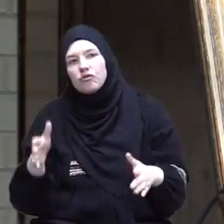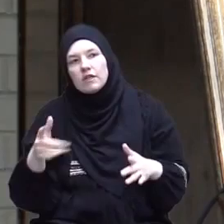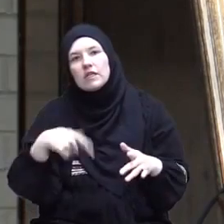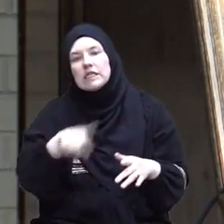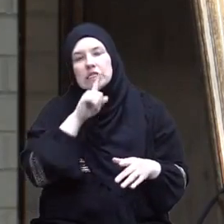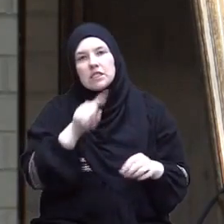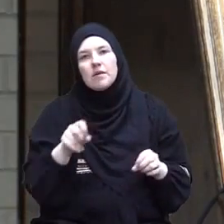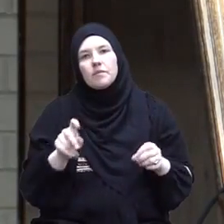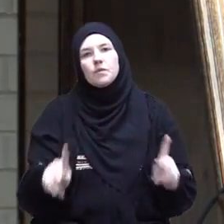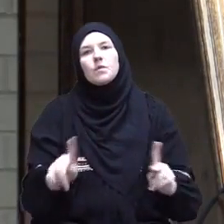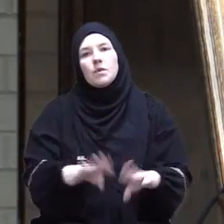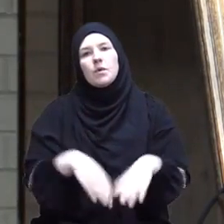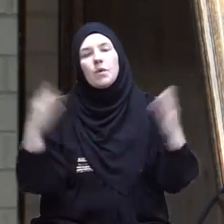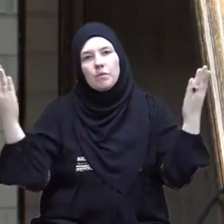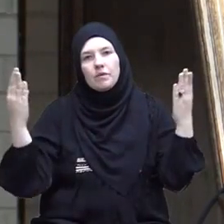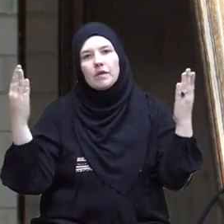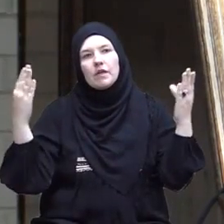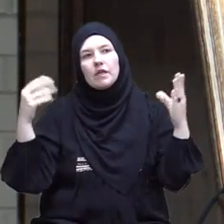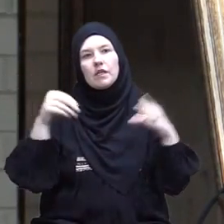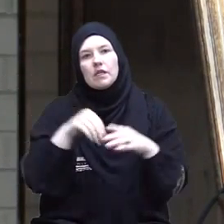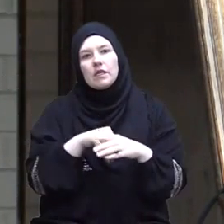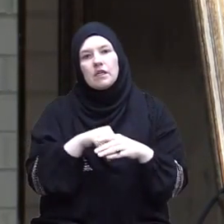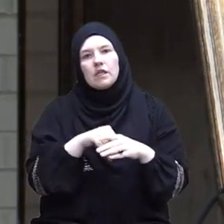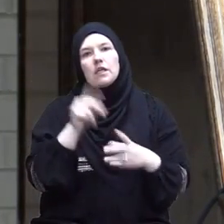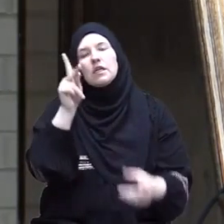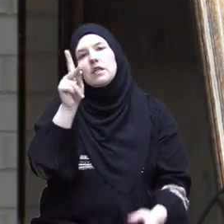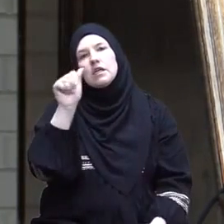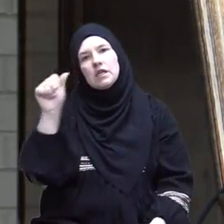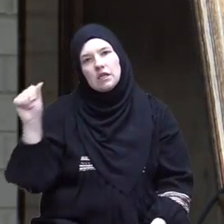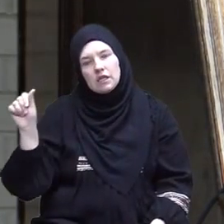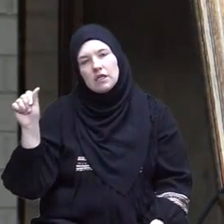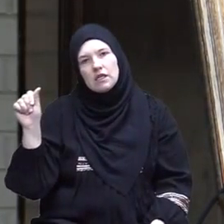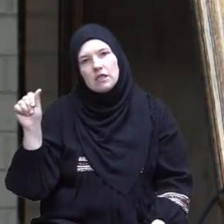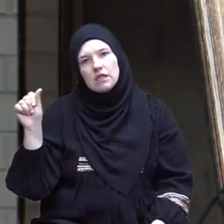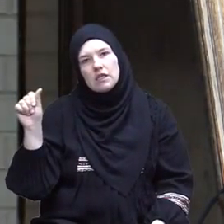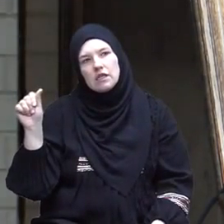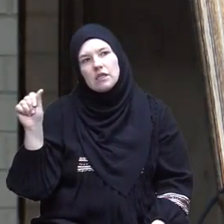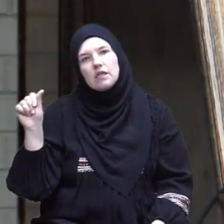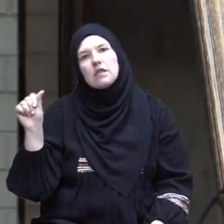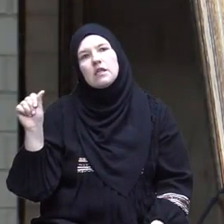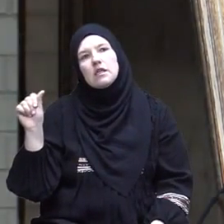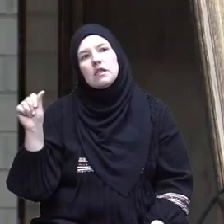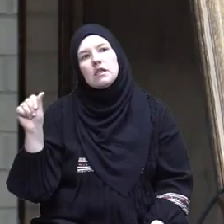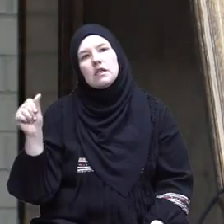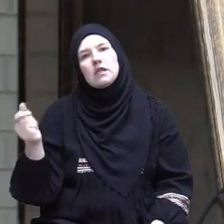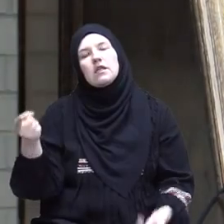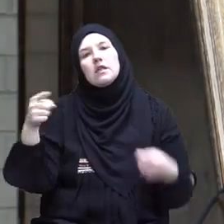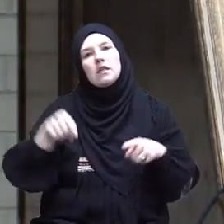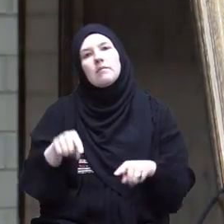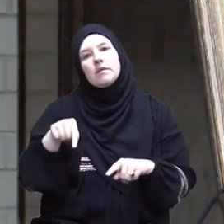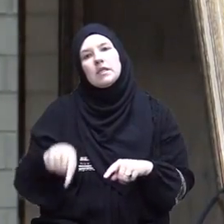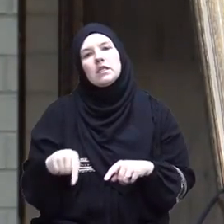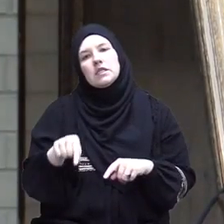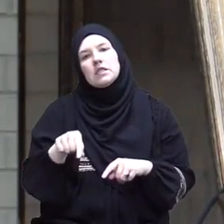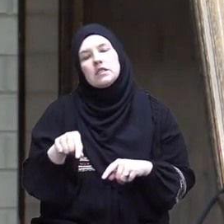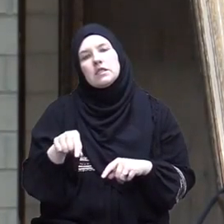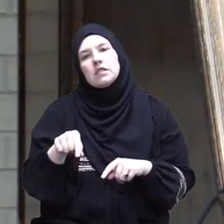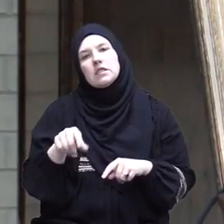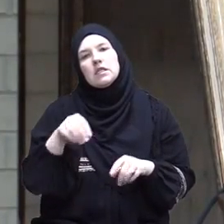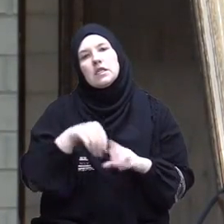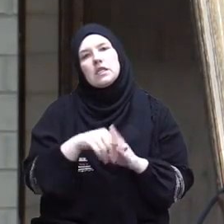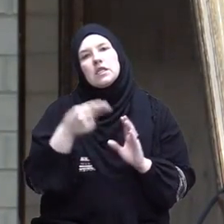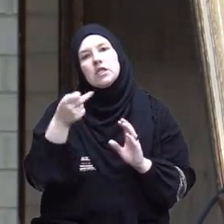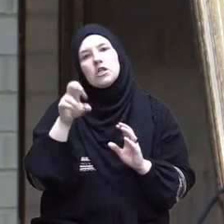is an opportunity opening in King Abdullah University, which is opening this coming September in Herndon,